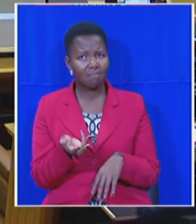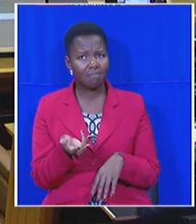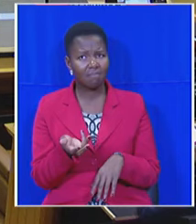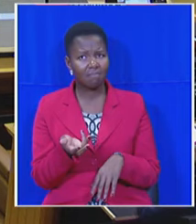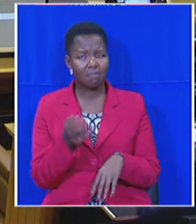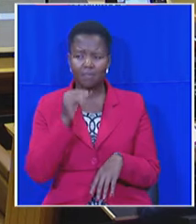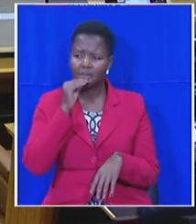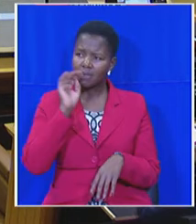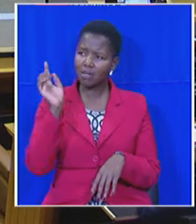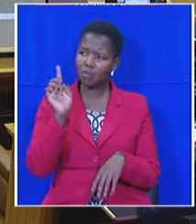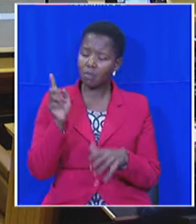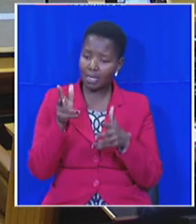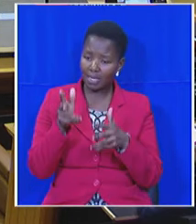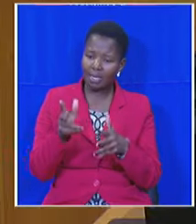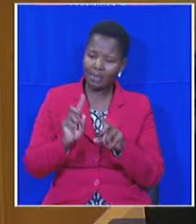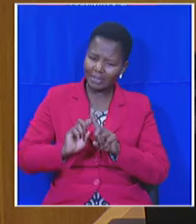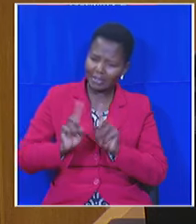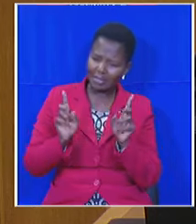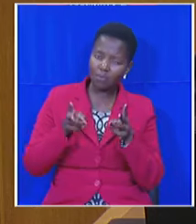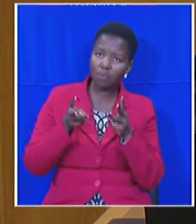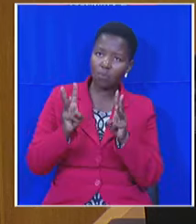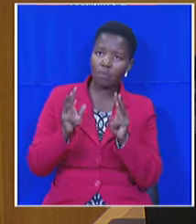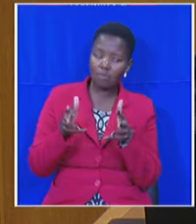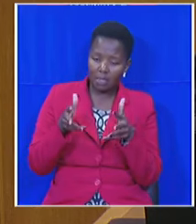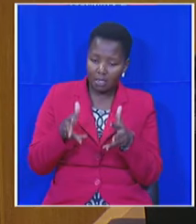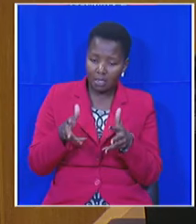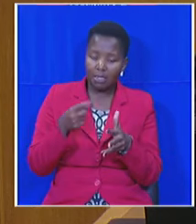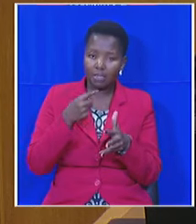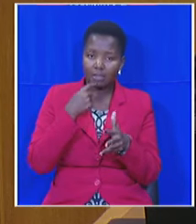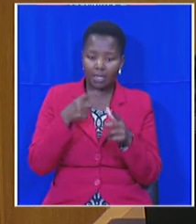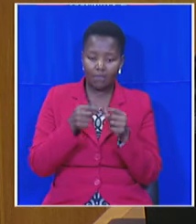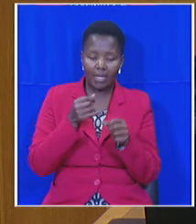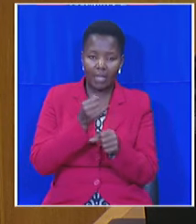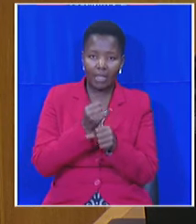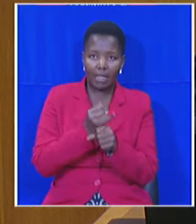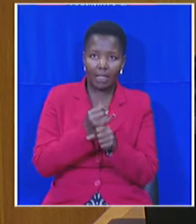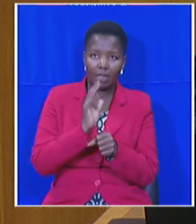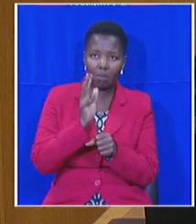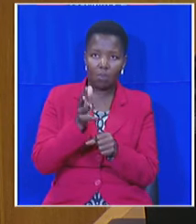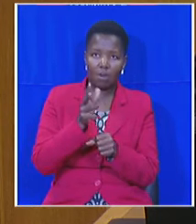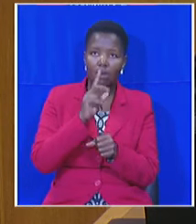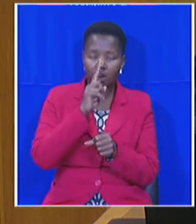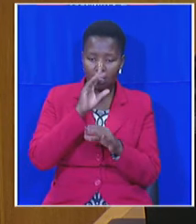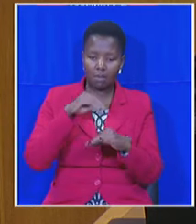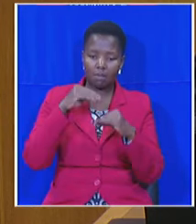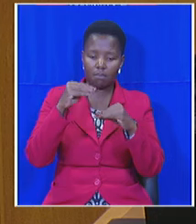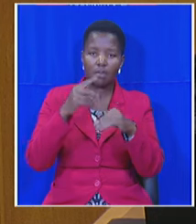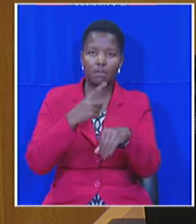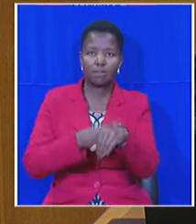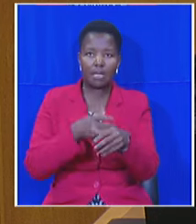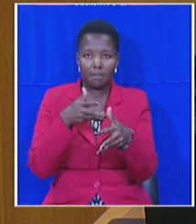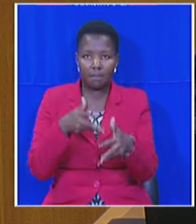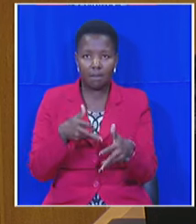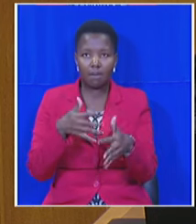It means that given the unique circumstances which we find ourselves in, having finished earlier, we accede to it being brought above the line. But